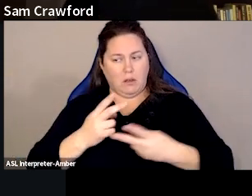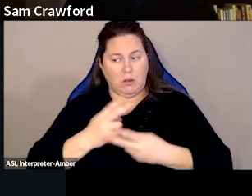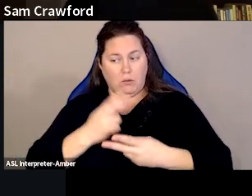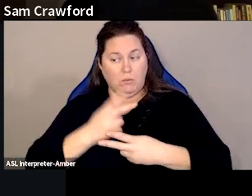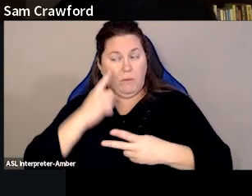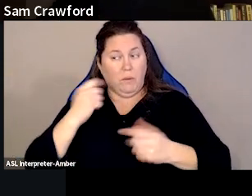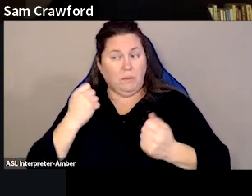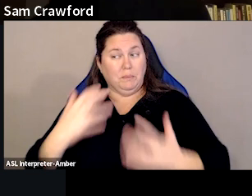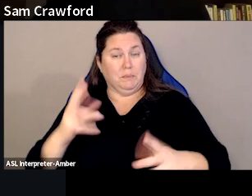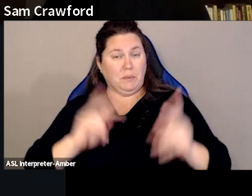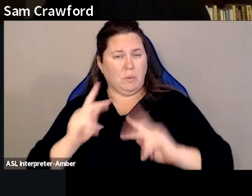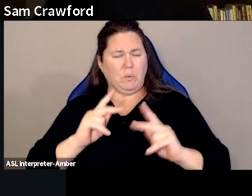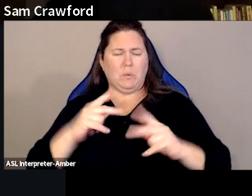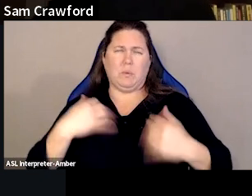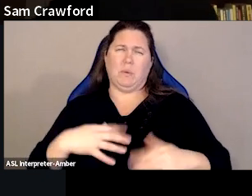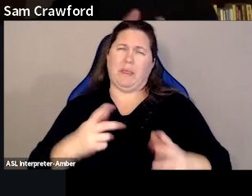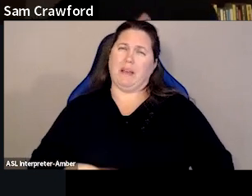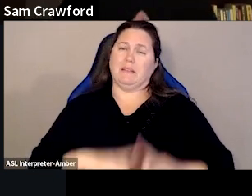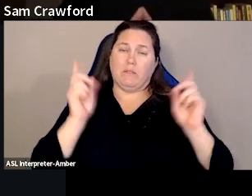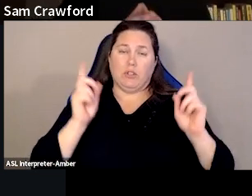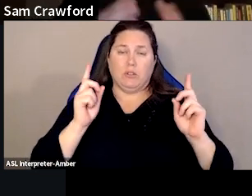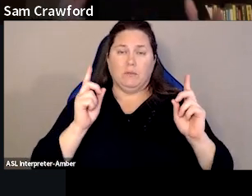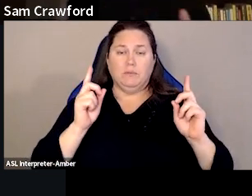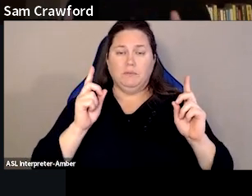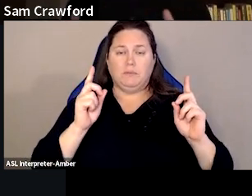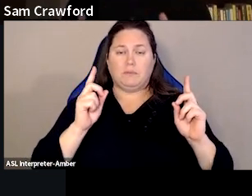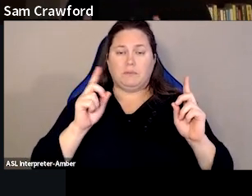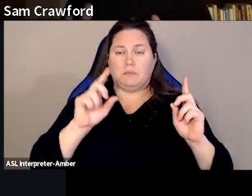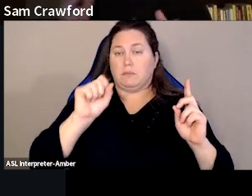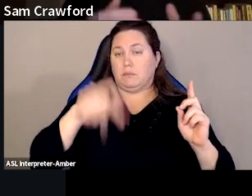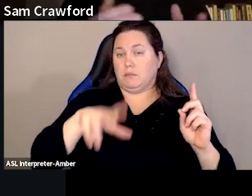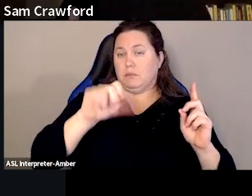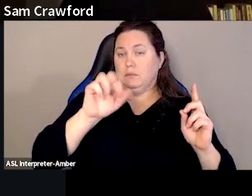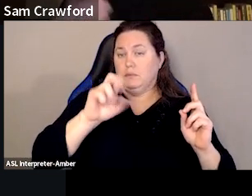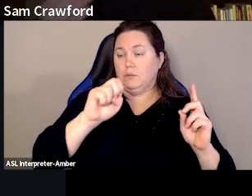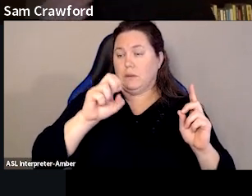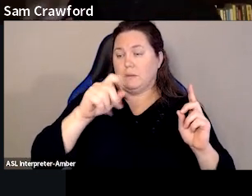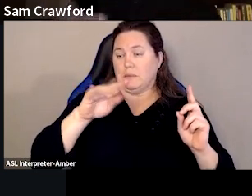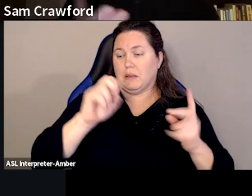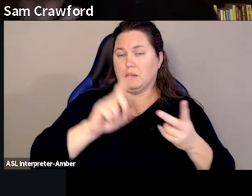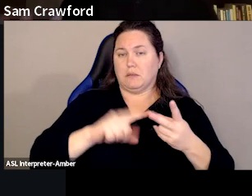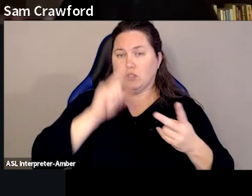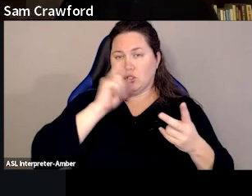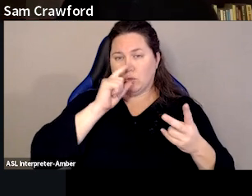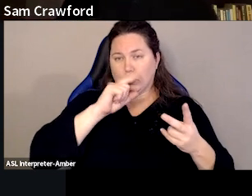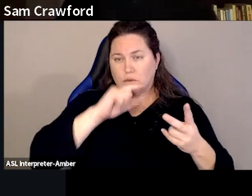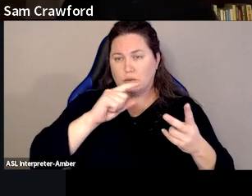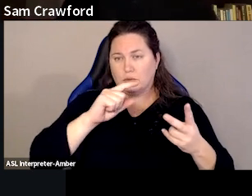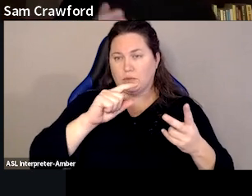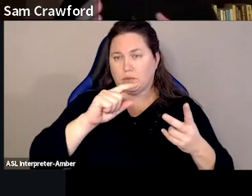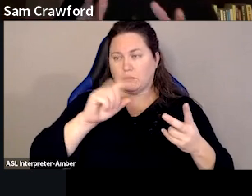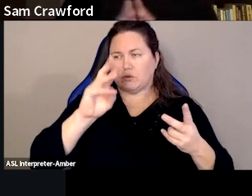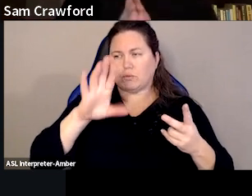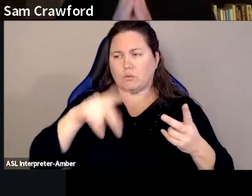is a completely different ball game. So tools like Squarespace, Canva, Google's G Suite, which I think might be called Workspace